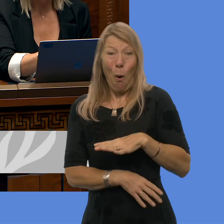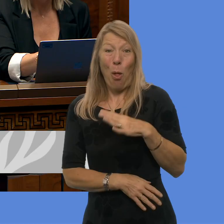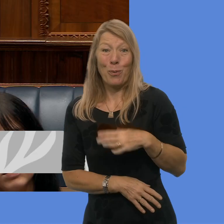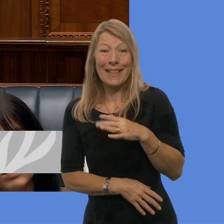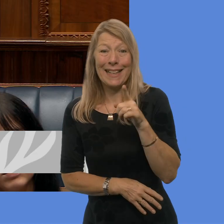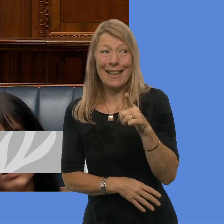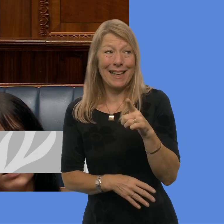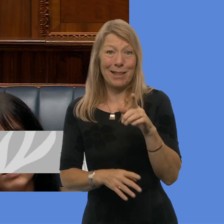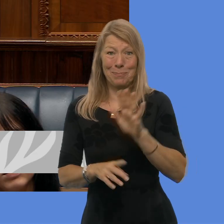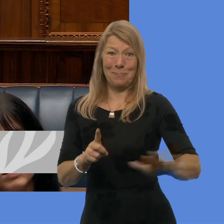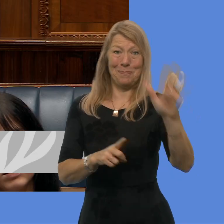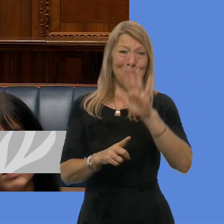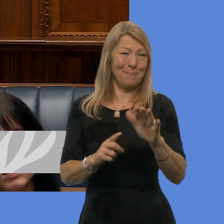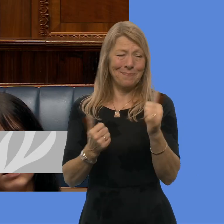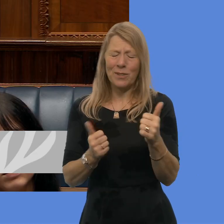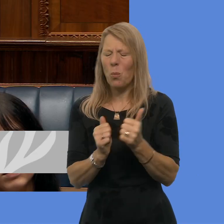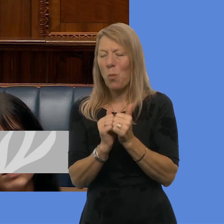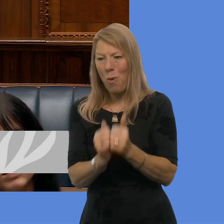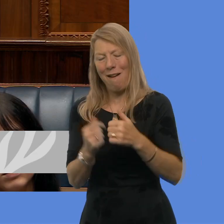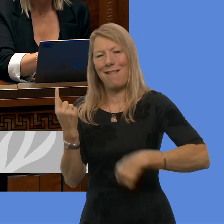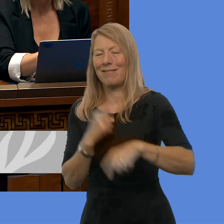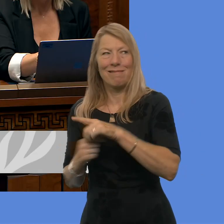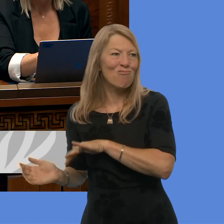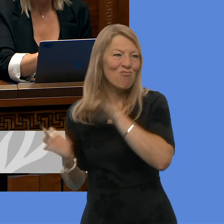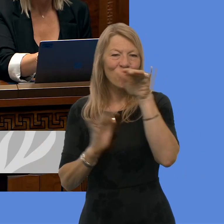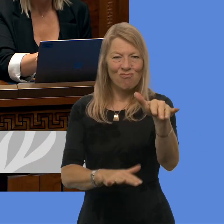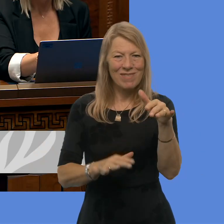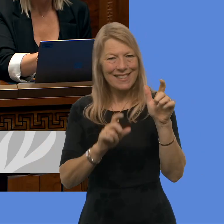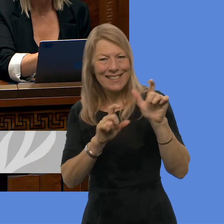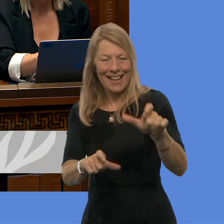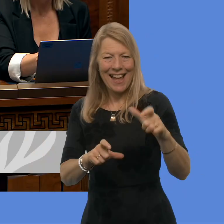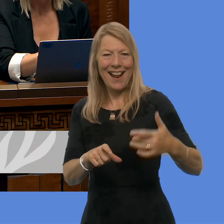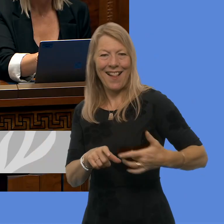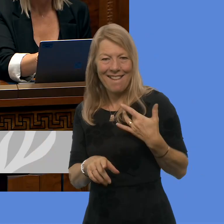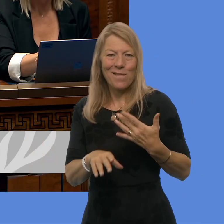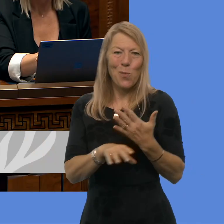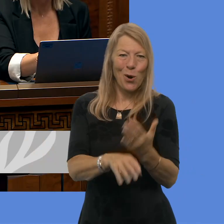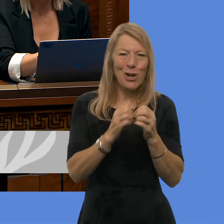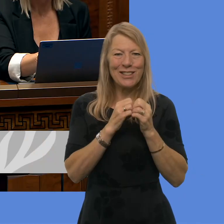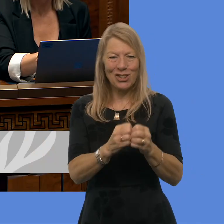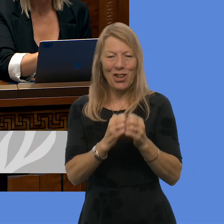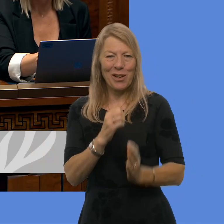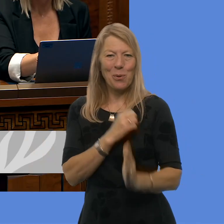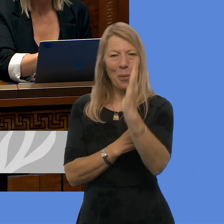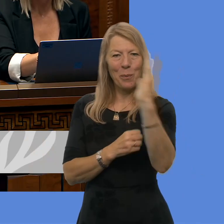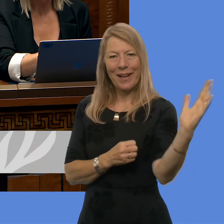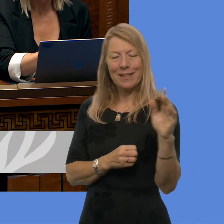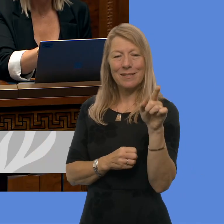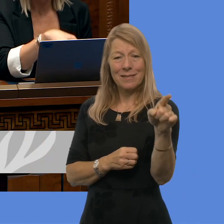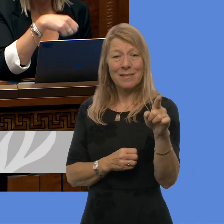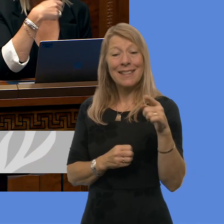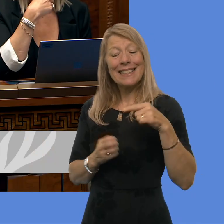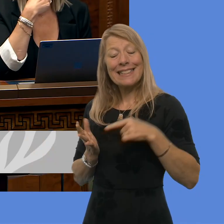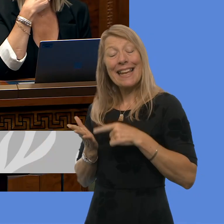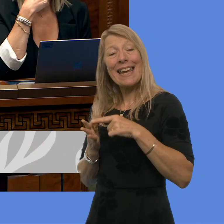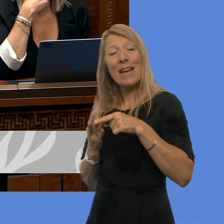and invest and to study. And I really very much I'm determined to continue to working with all ministers around the executive table around how we